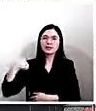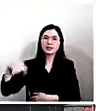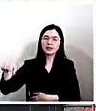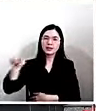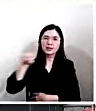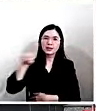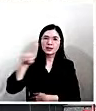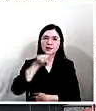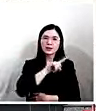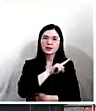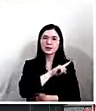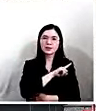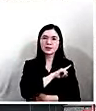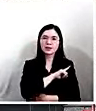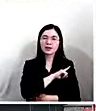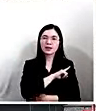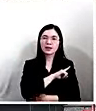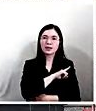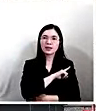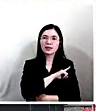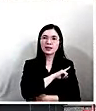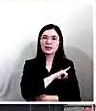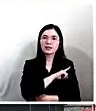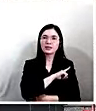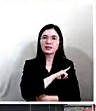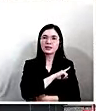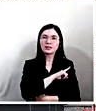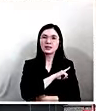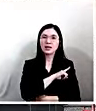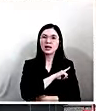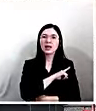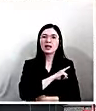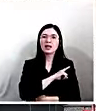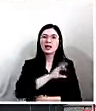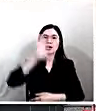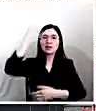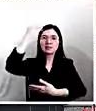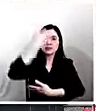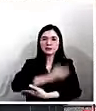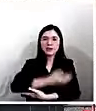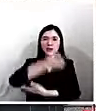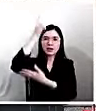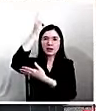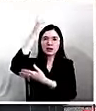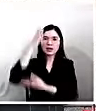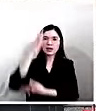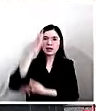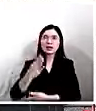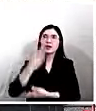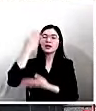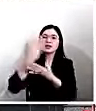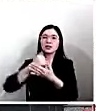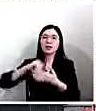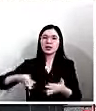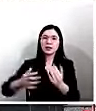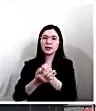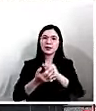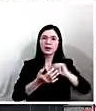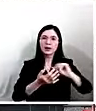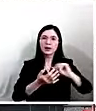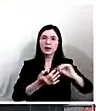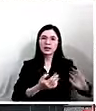mercy on us. Love God, it sang the way